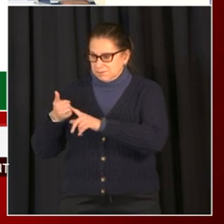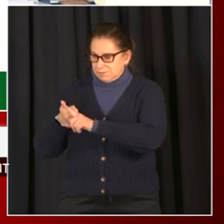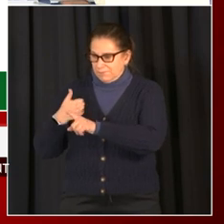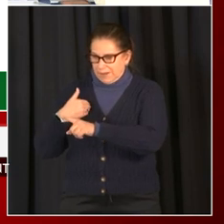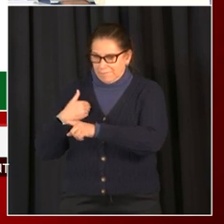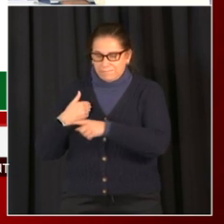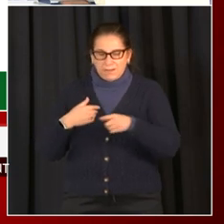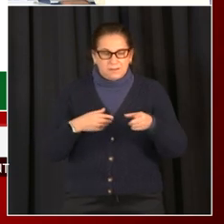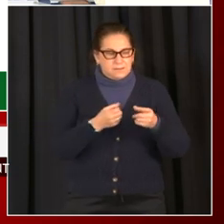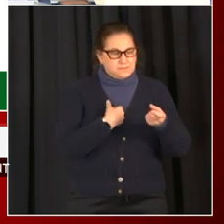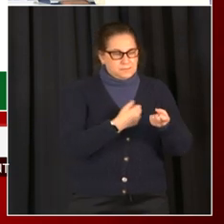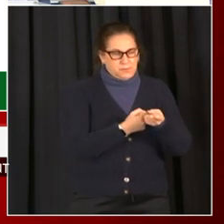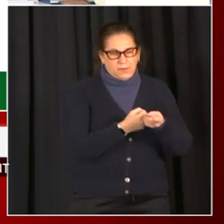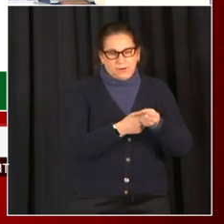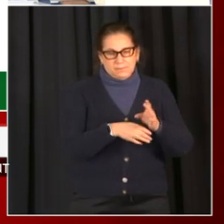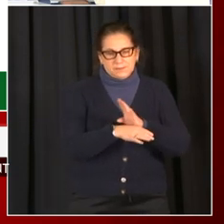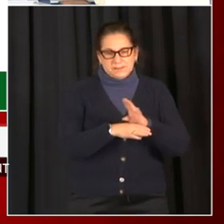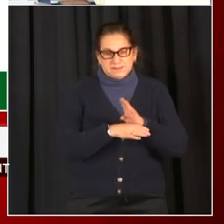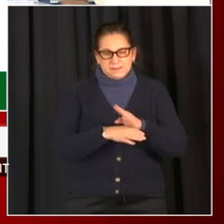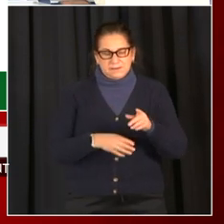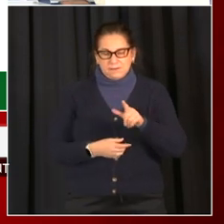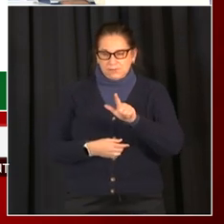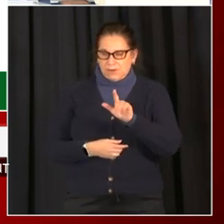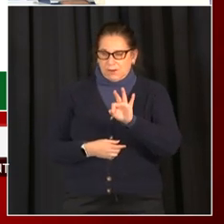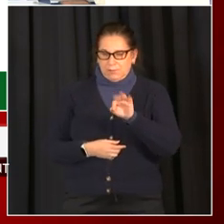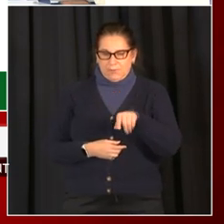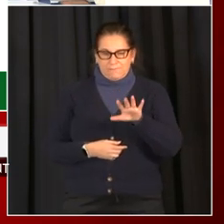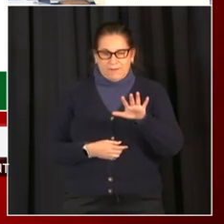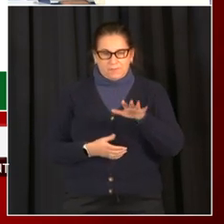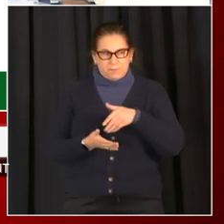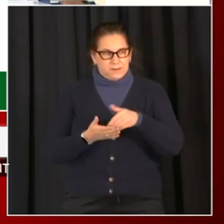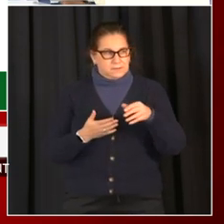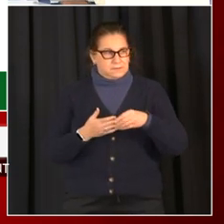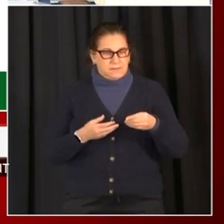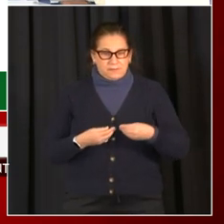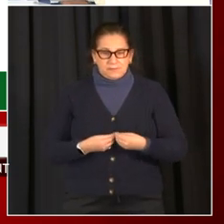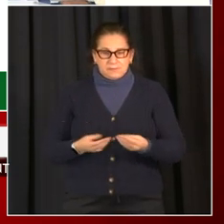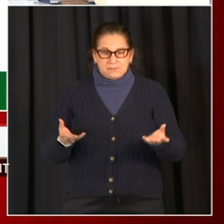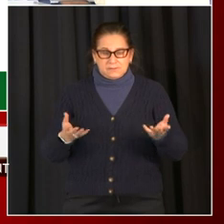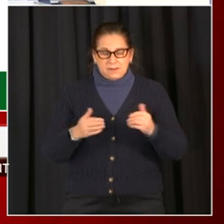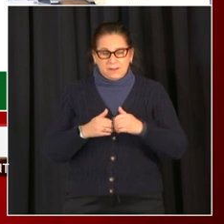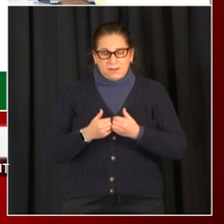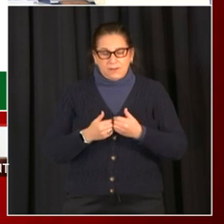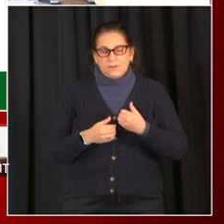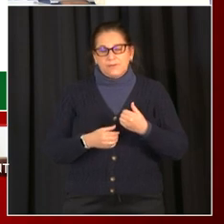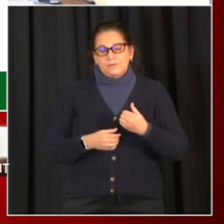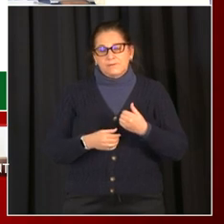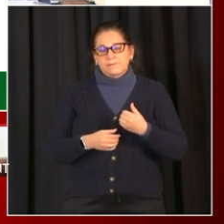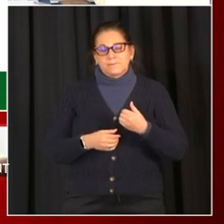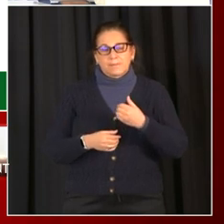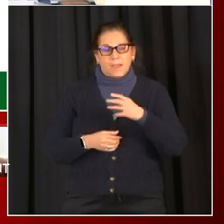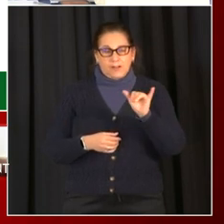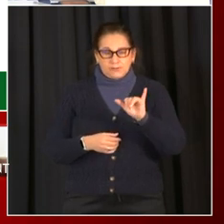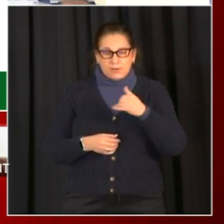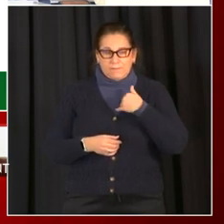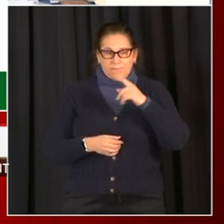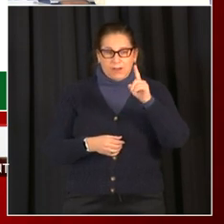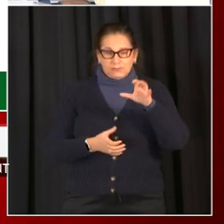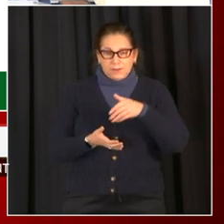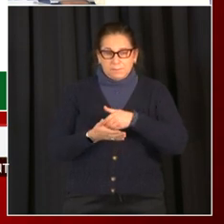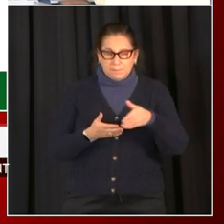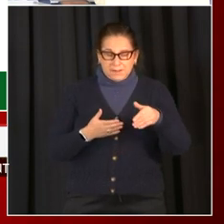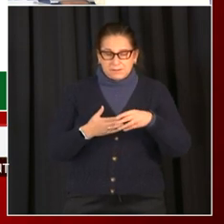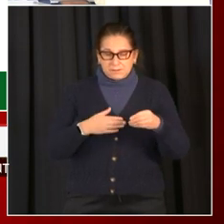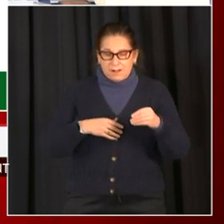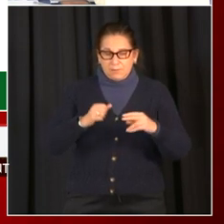the $29.5 million in relief is the $100 million bridge fund had originally proposed that